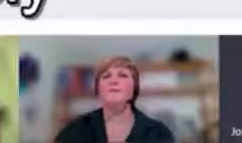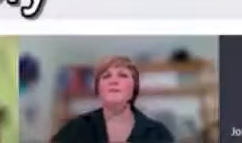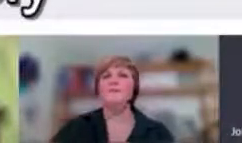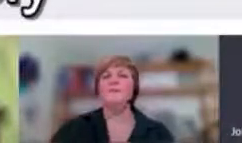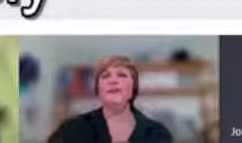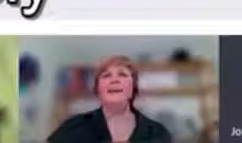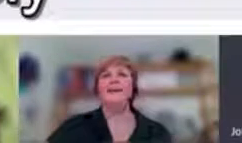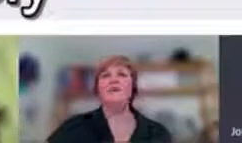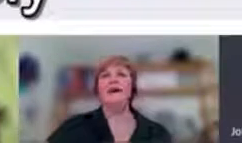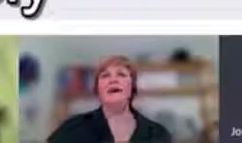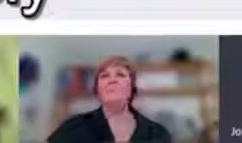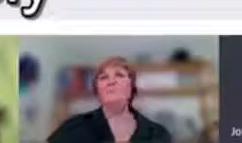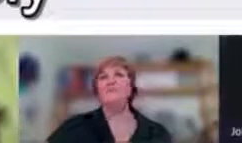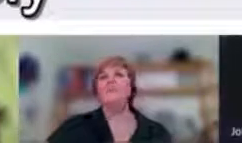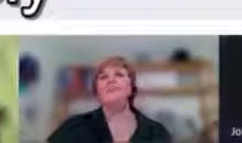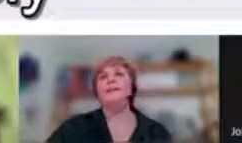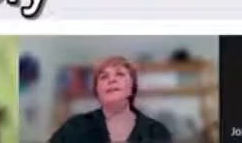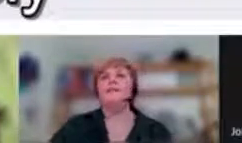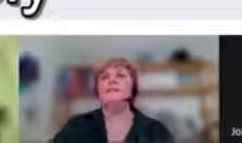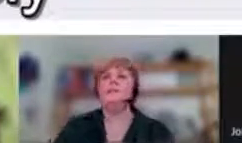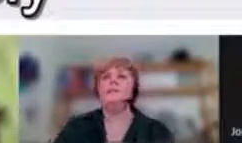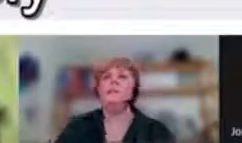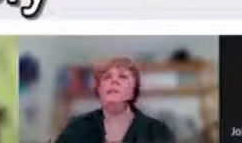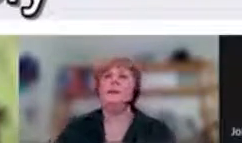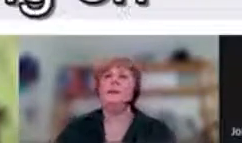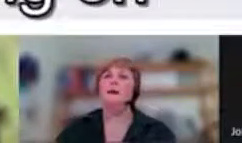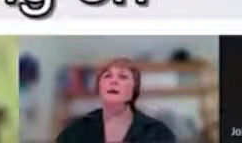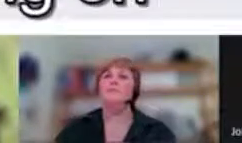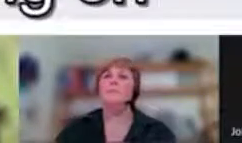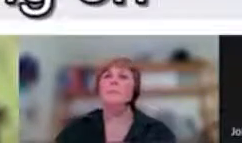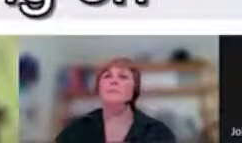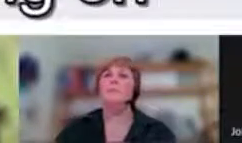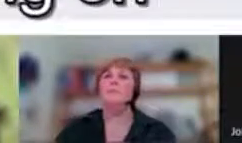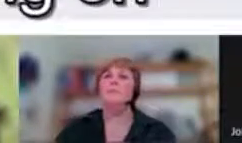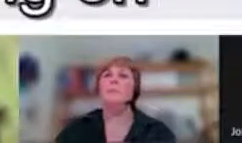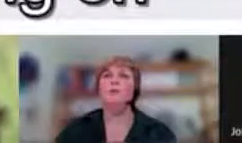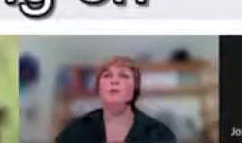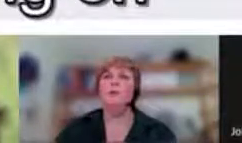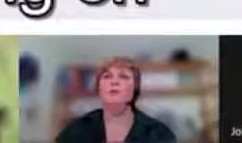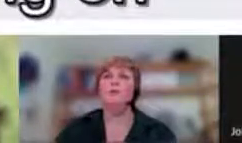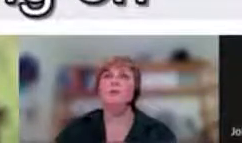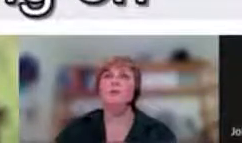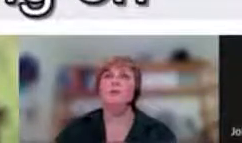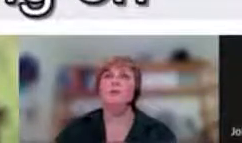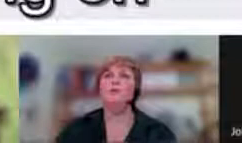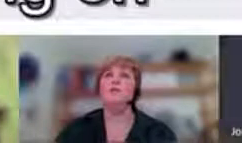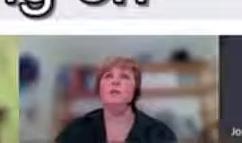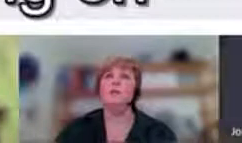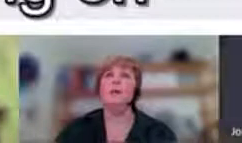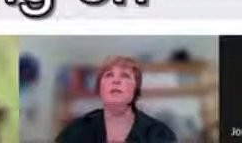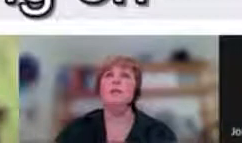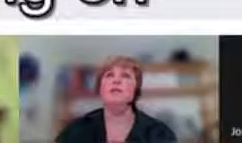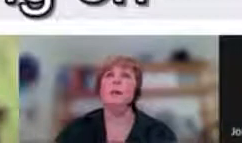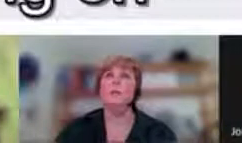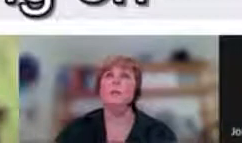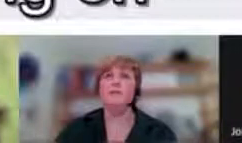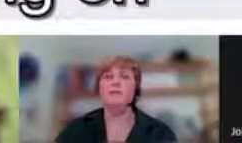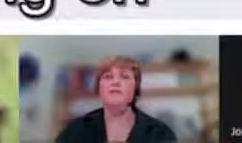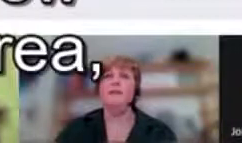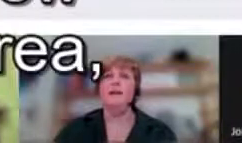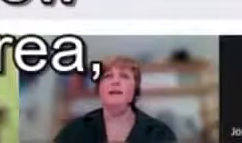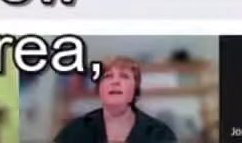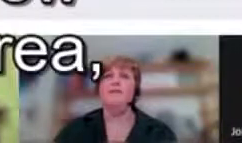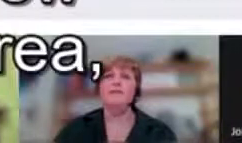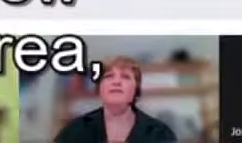Thanks, John. We are absolutely committed to reducing the impact of building the new road crossing on you and the